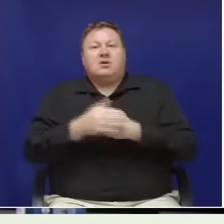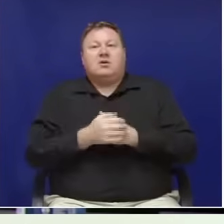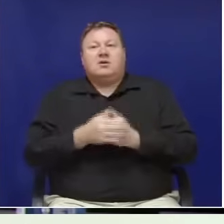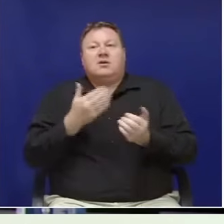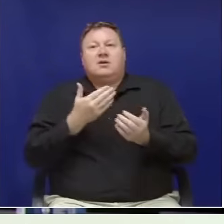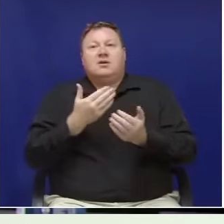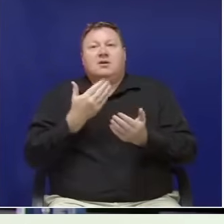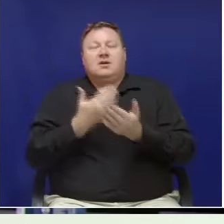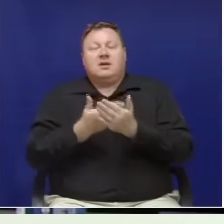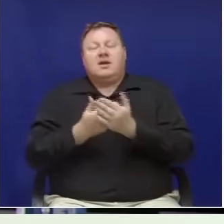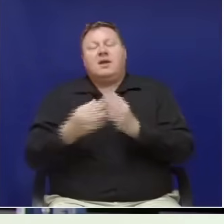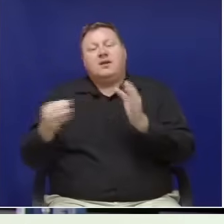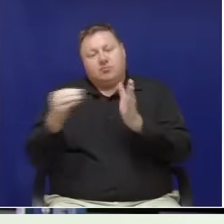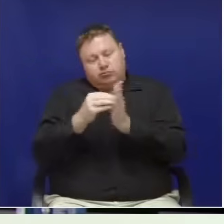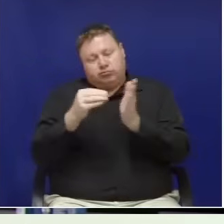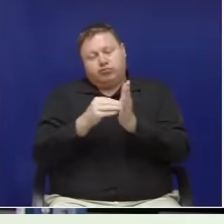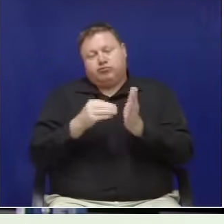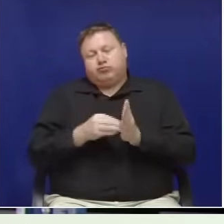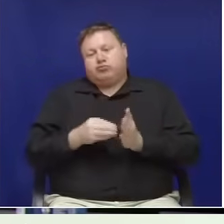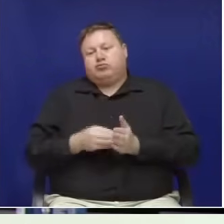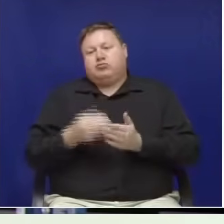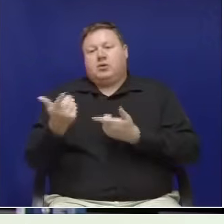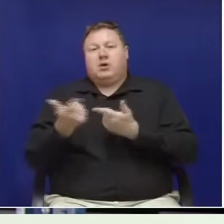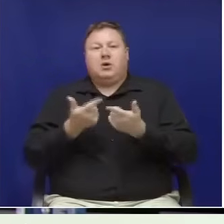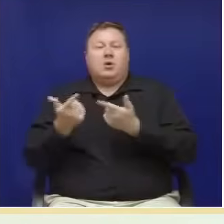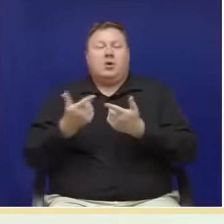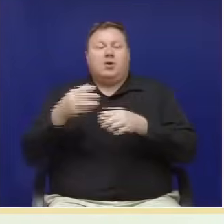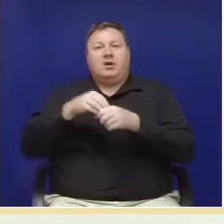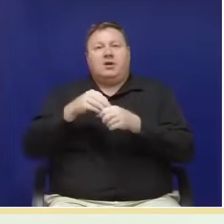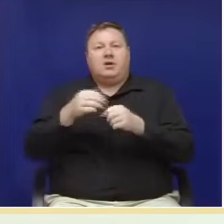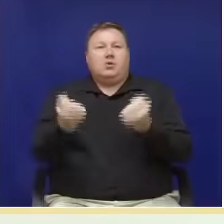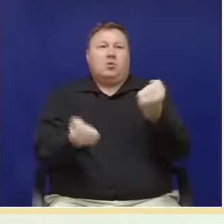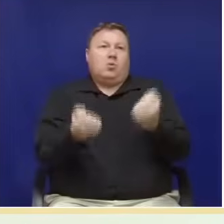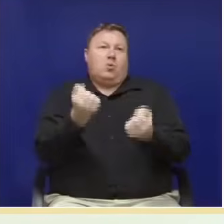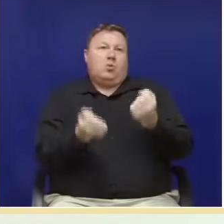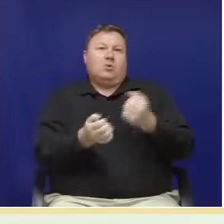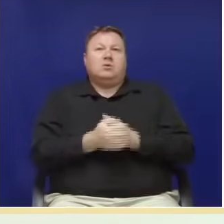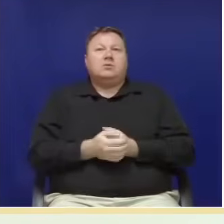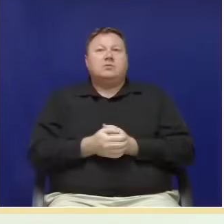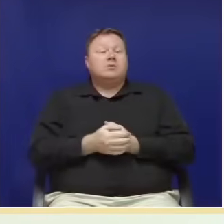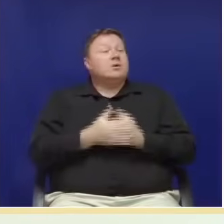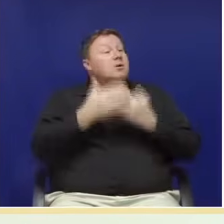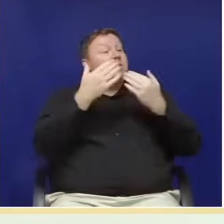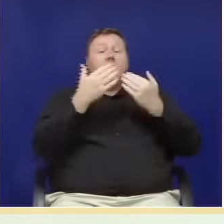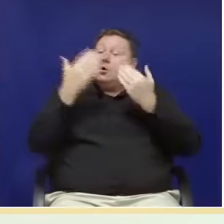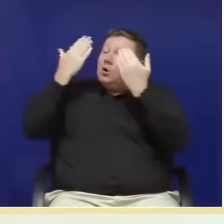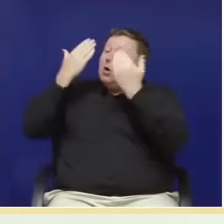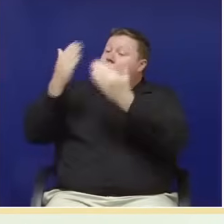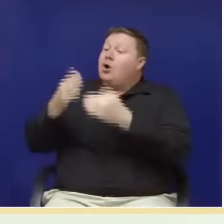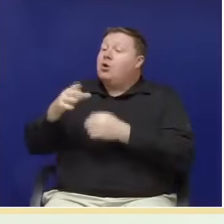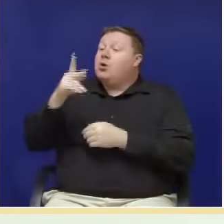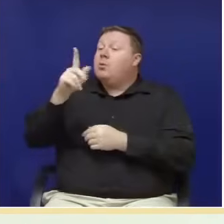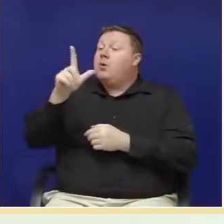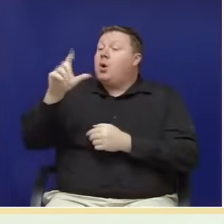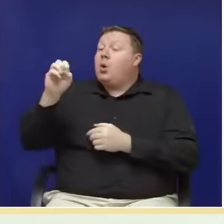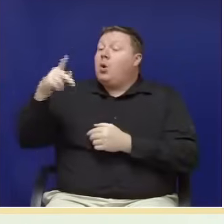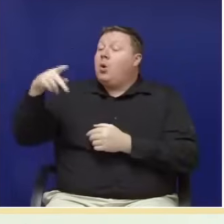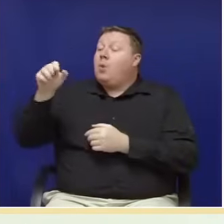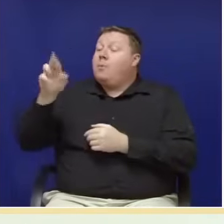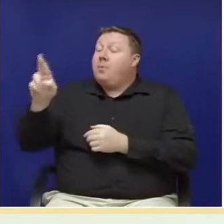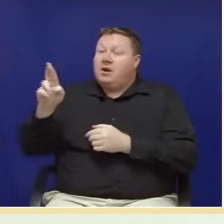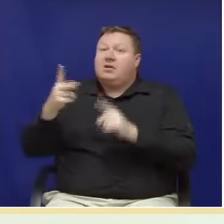admitted as attorneys of the court. Thank you very much. Thank you. Honorable Klopper, you may ask the second follow-up.